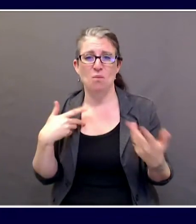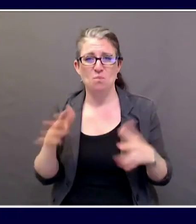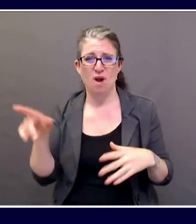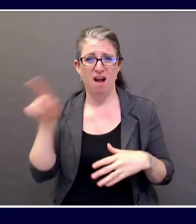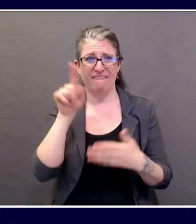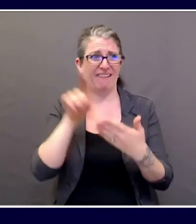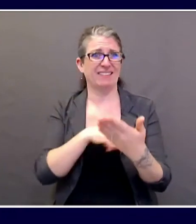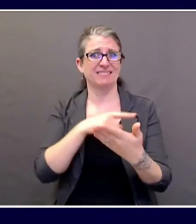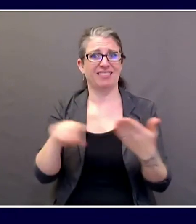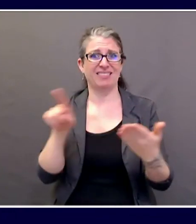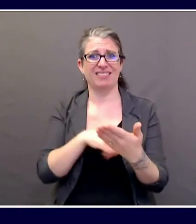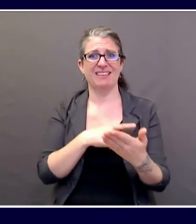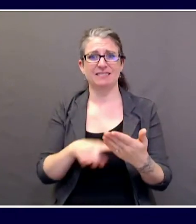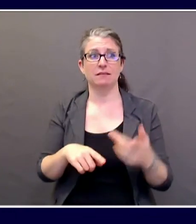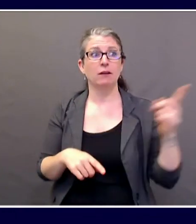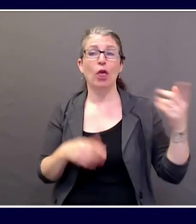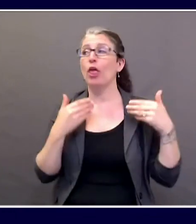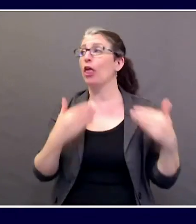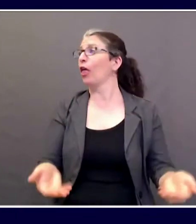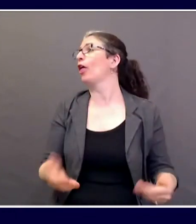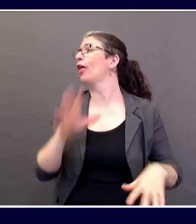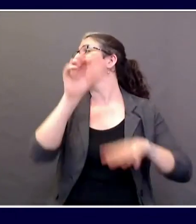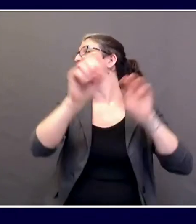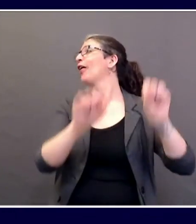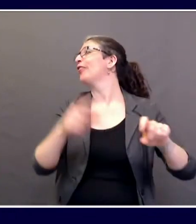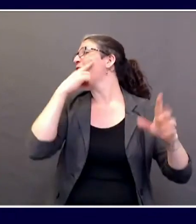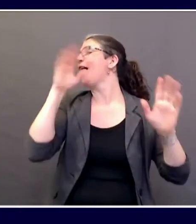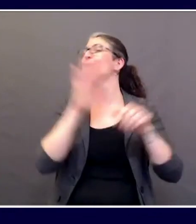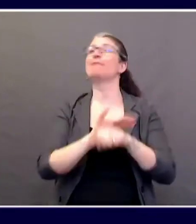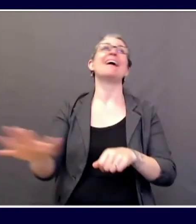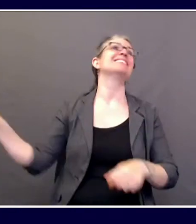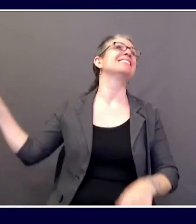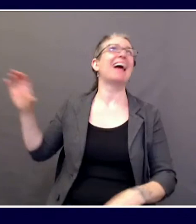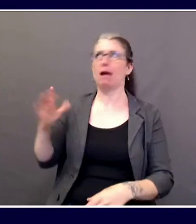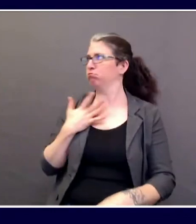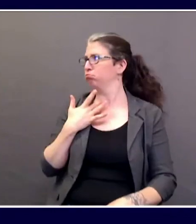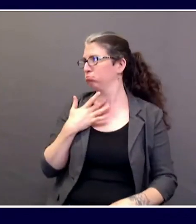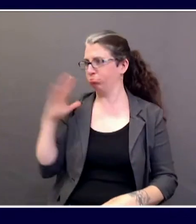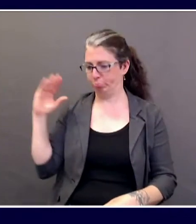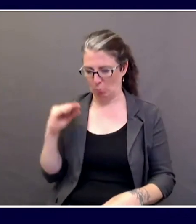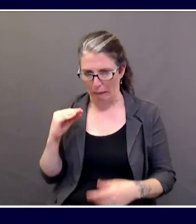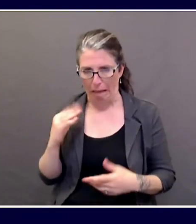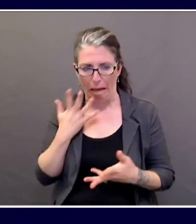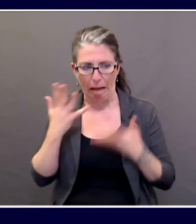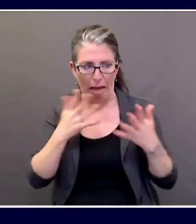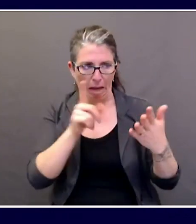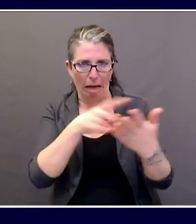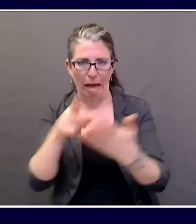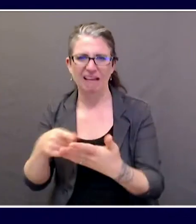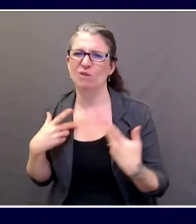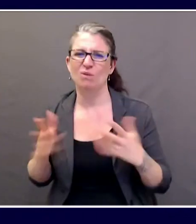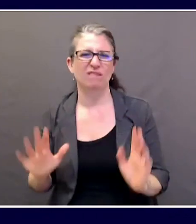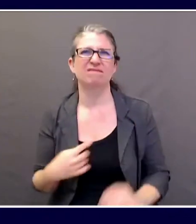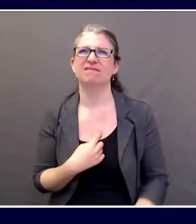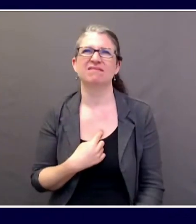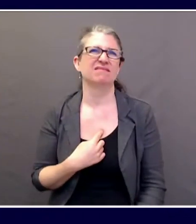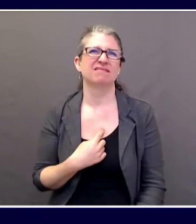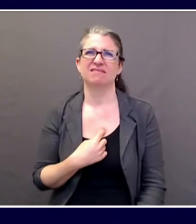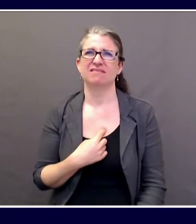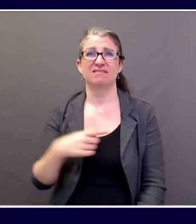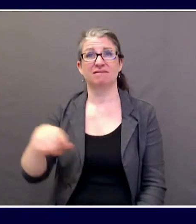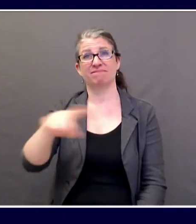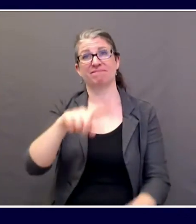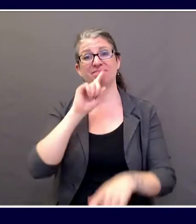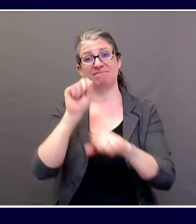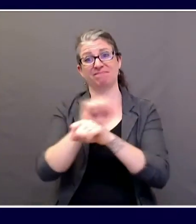those appointments may have to be canceled. I would wait to hear, but yes, if those are canceled, the best thing for folks to